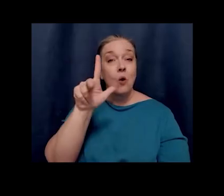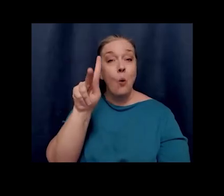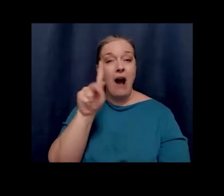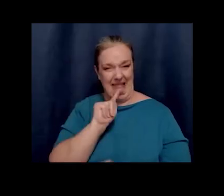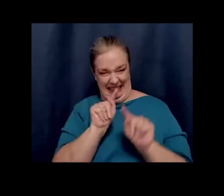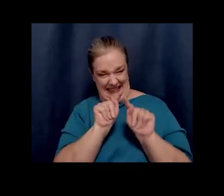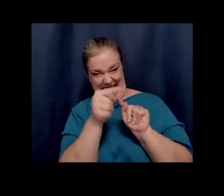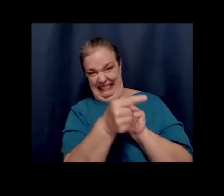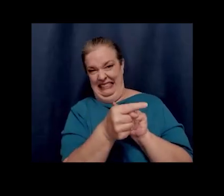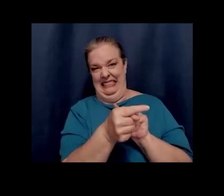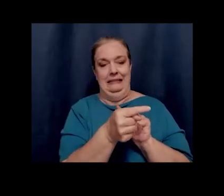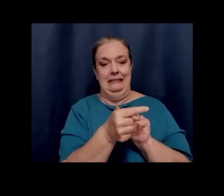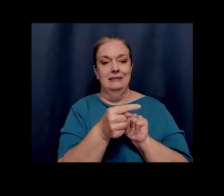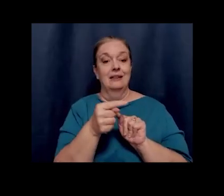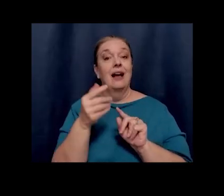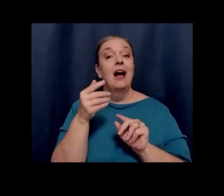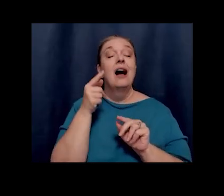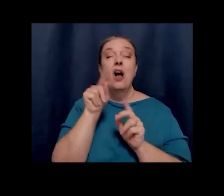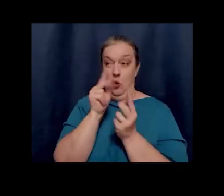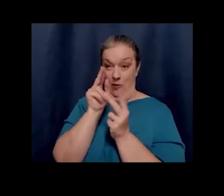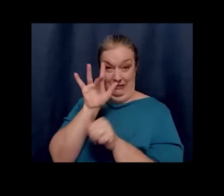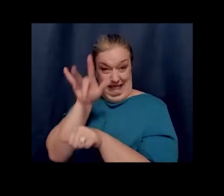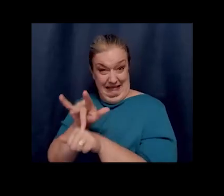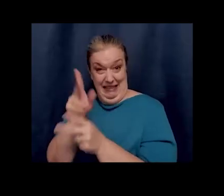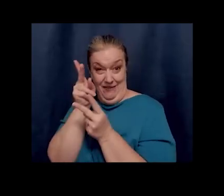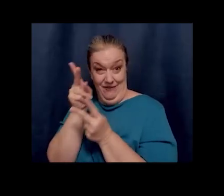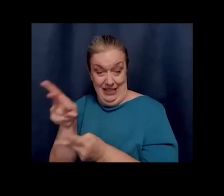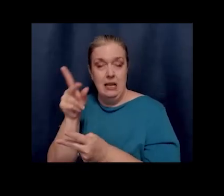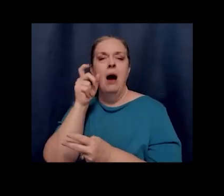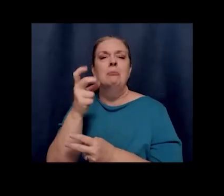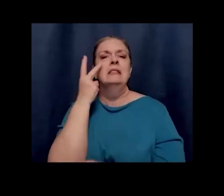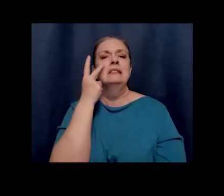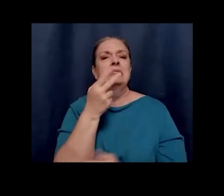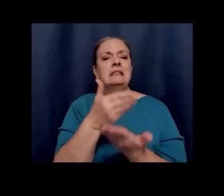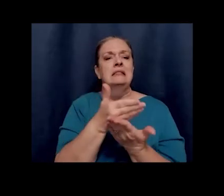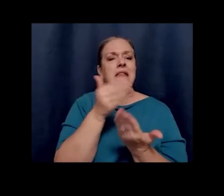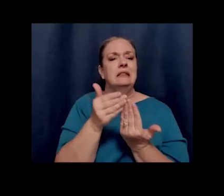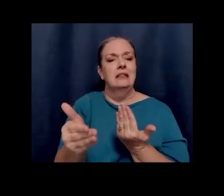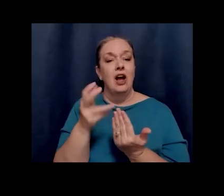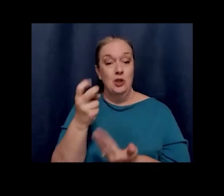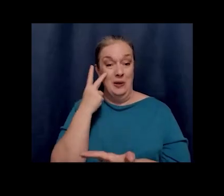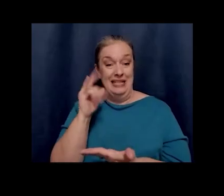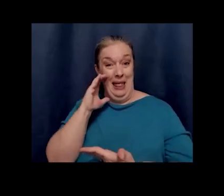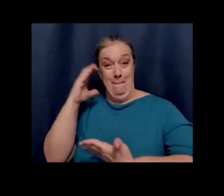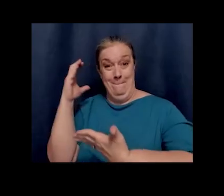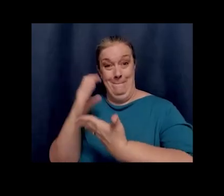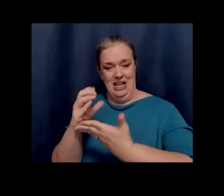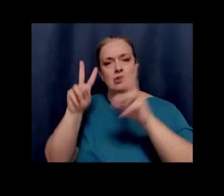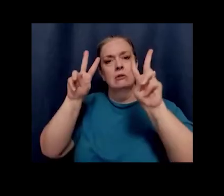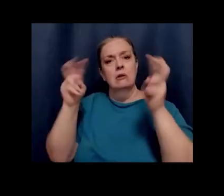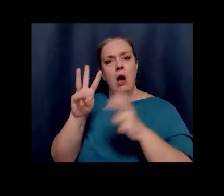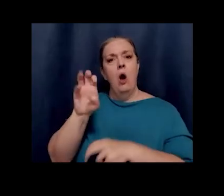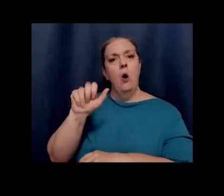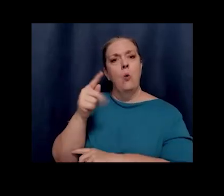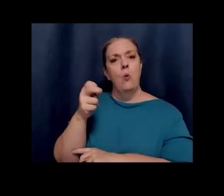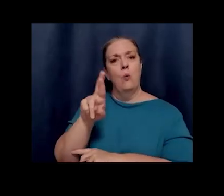and either before or after your visit, you can go see the picture weather-beaten on view at the Portland Museum of